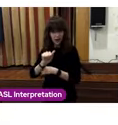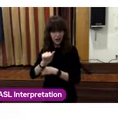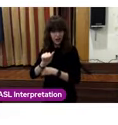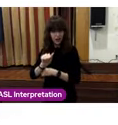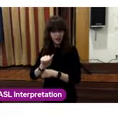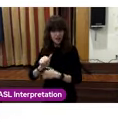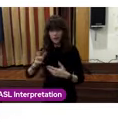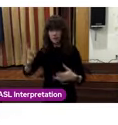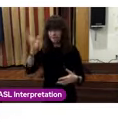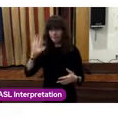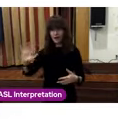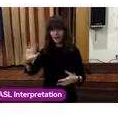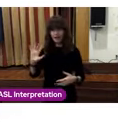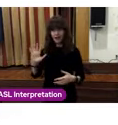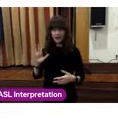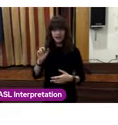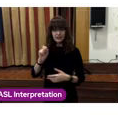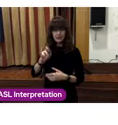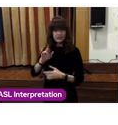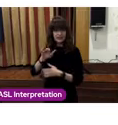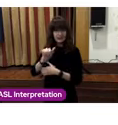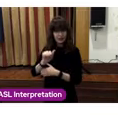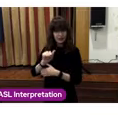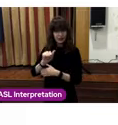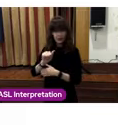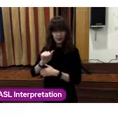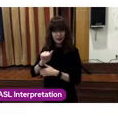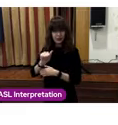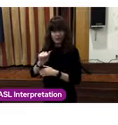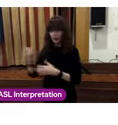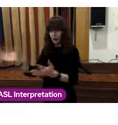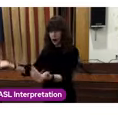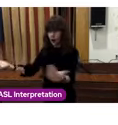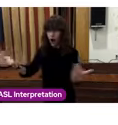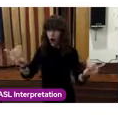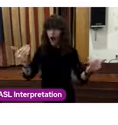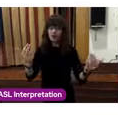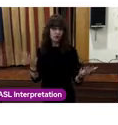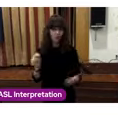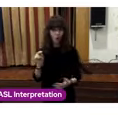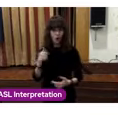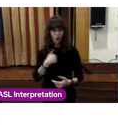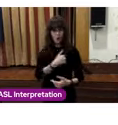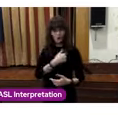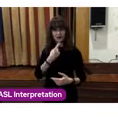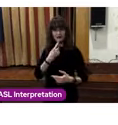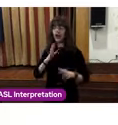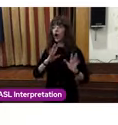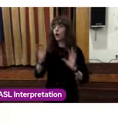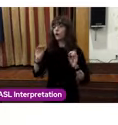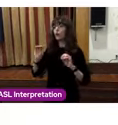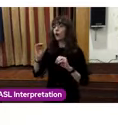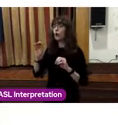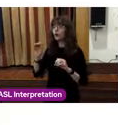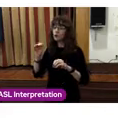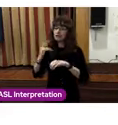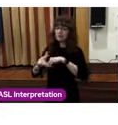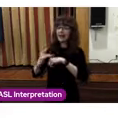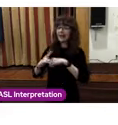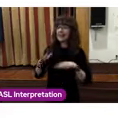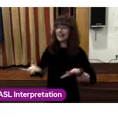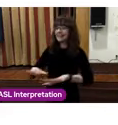when it came to accepting Syrian refugees, was we don't have space. It was a broad, vast